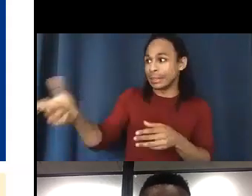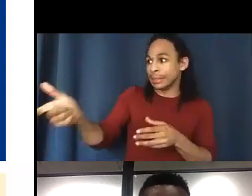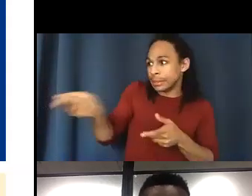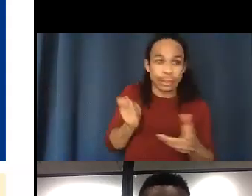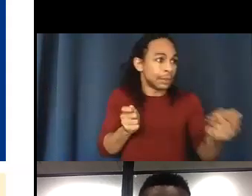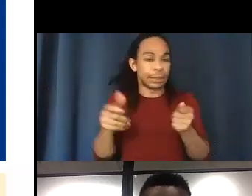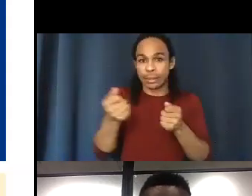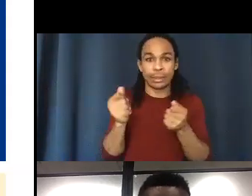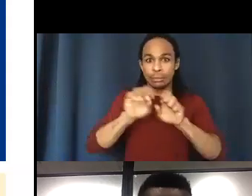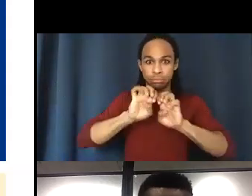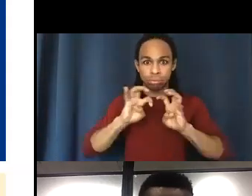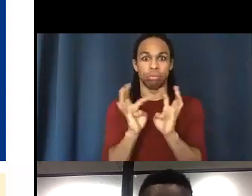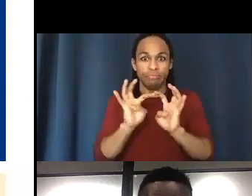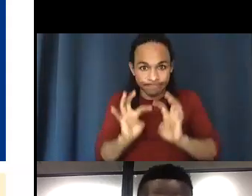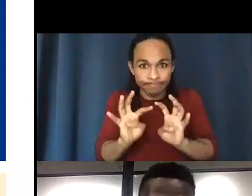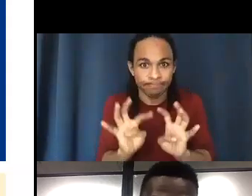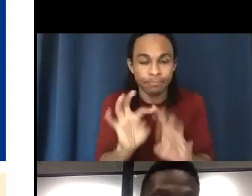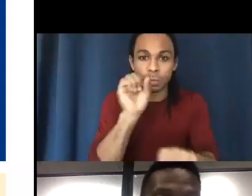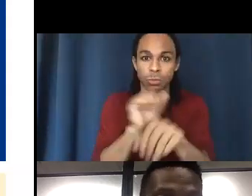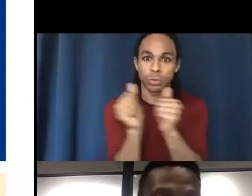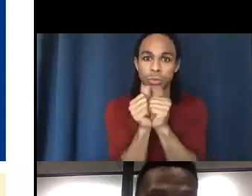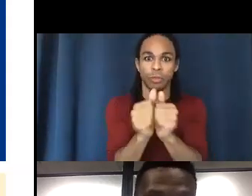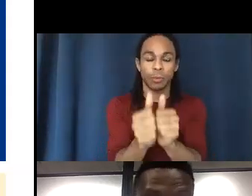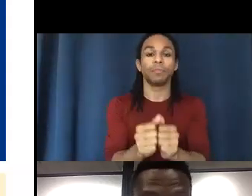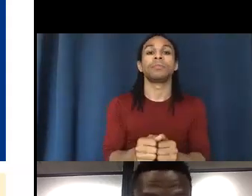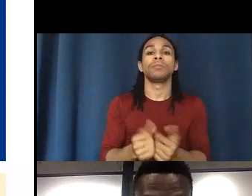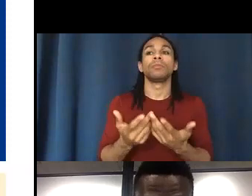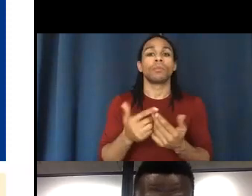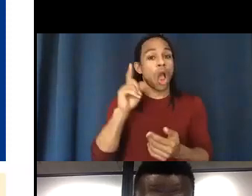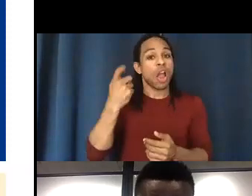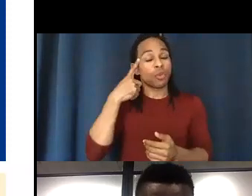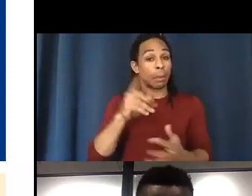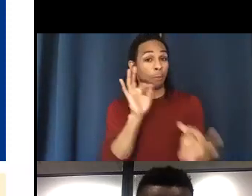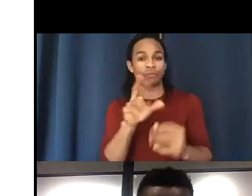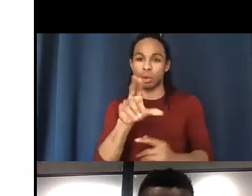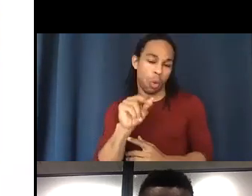doesn't mean that government should not be criticized. Next slide, please.